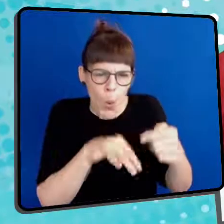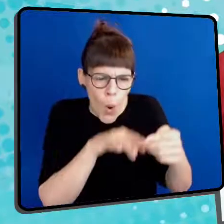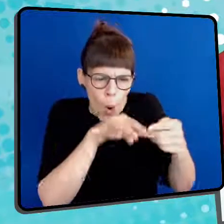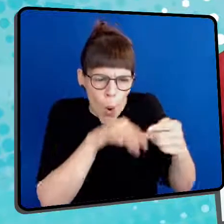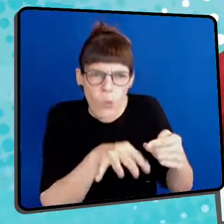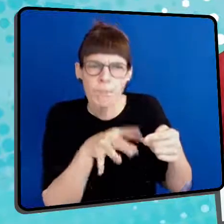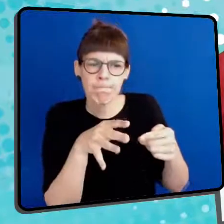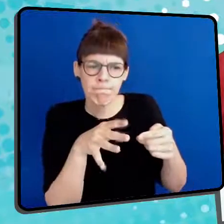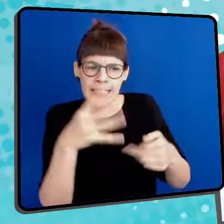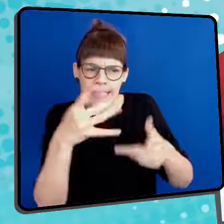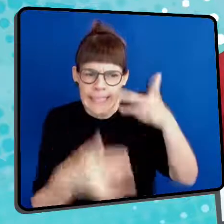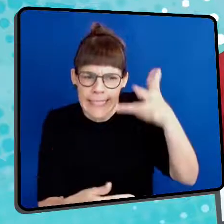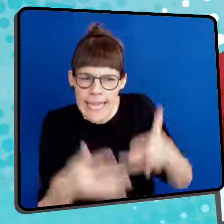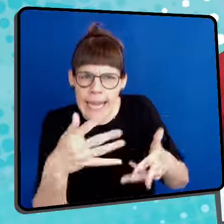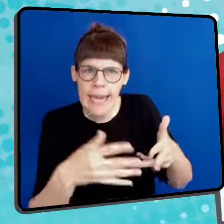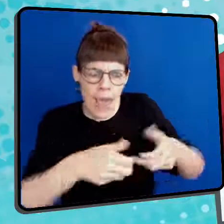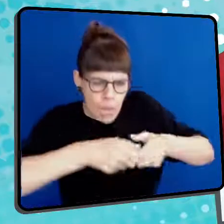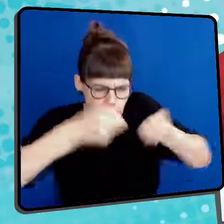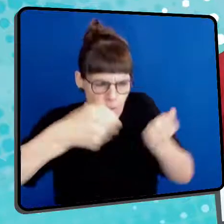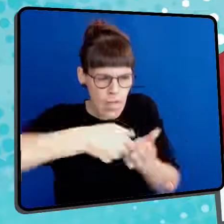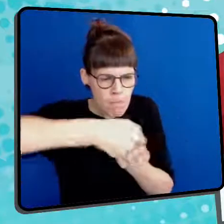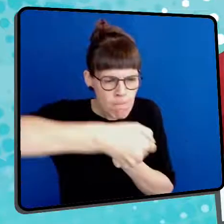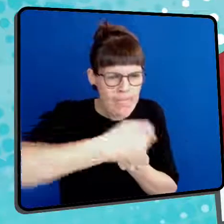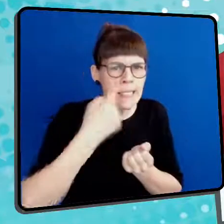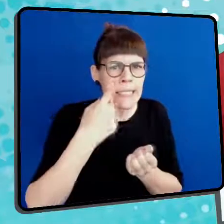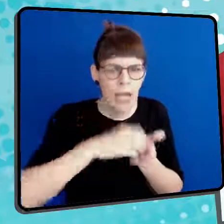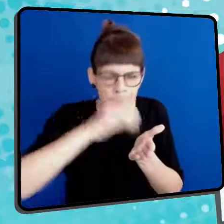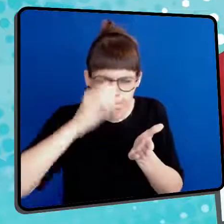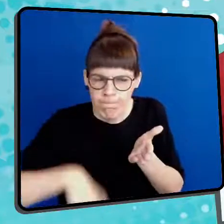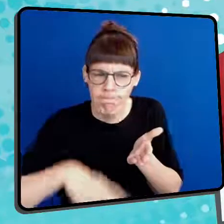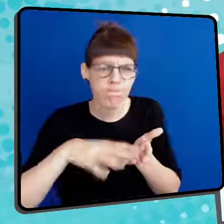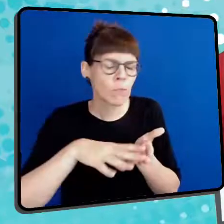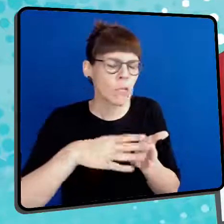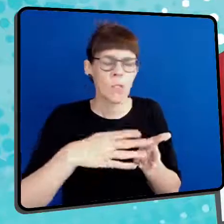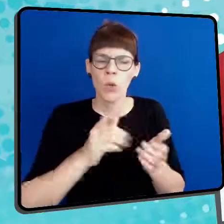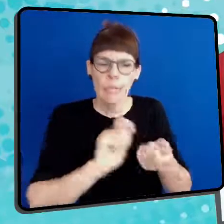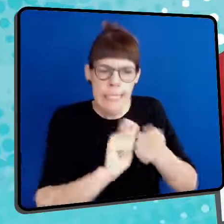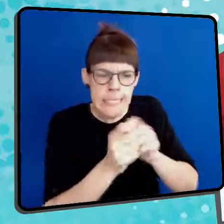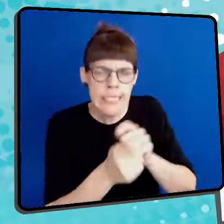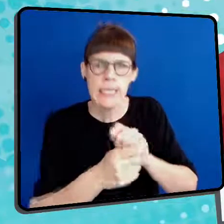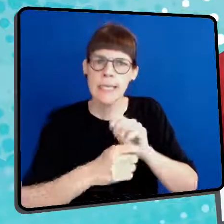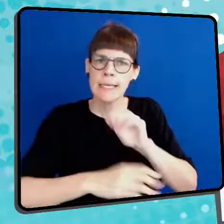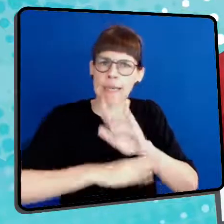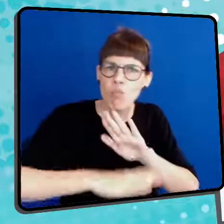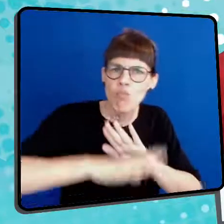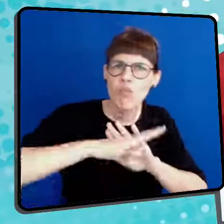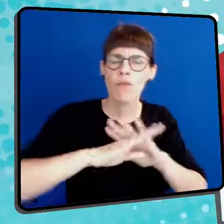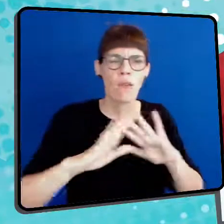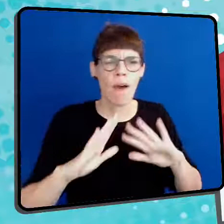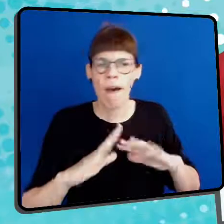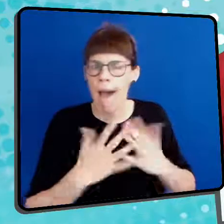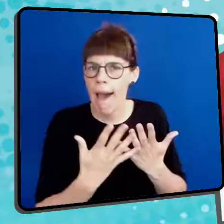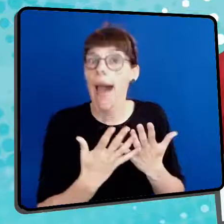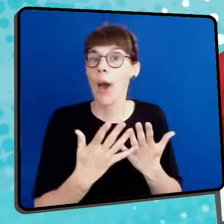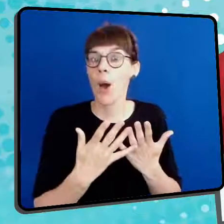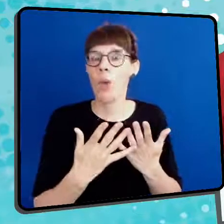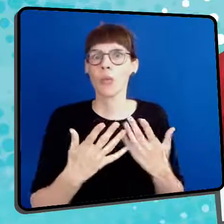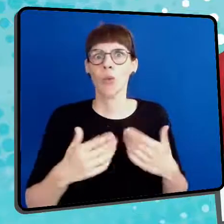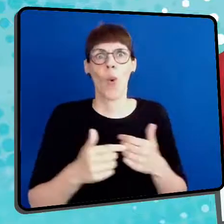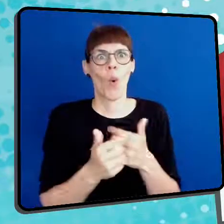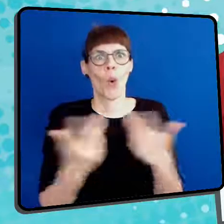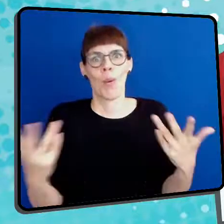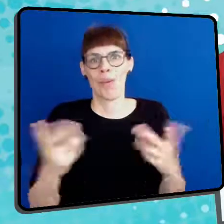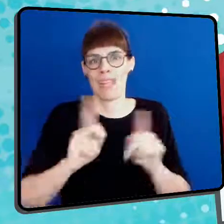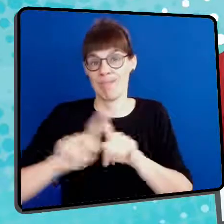what has to be moved or what might need to be improved, and so on. So it includes a lot of different